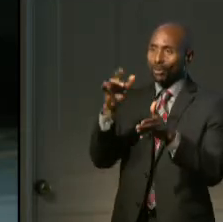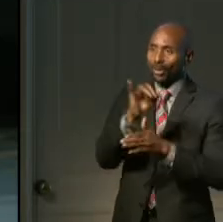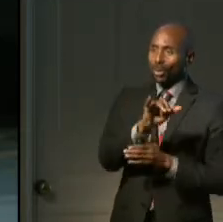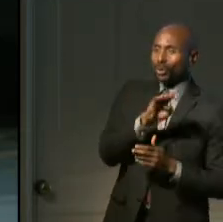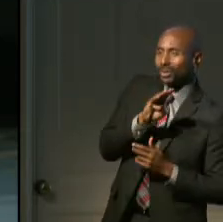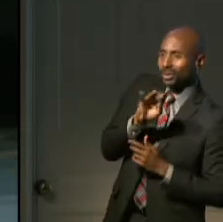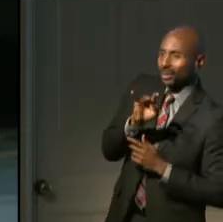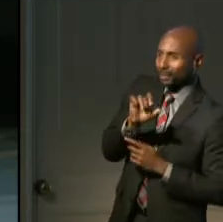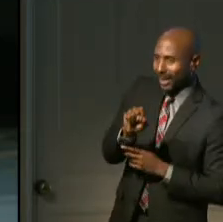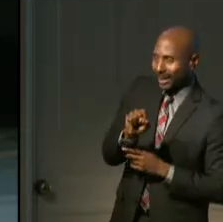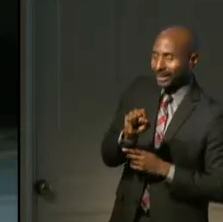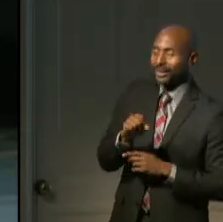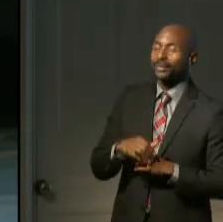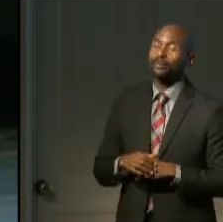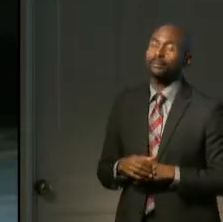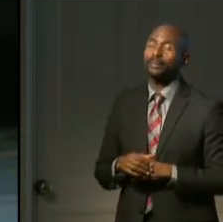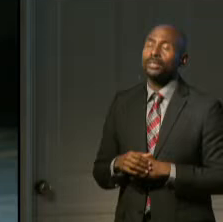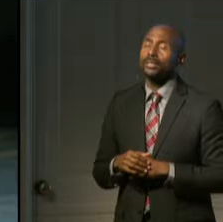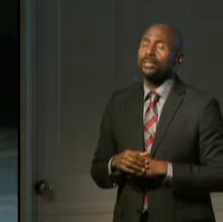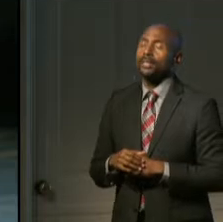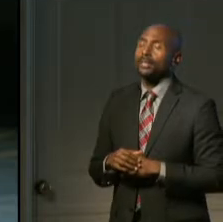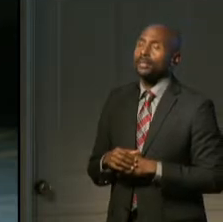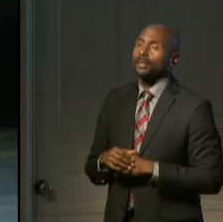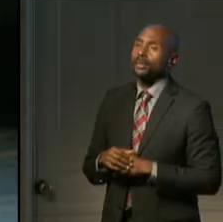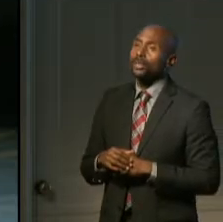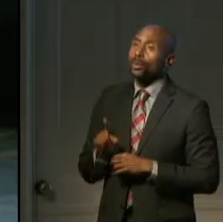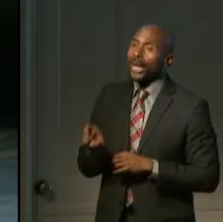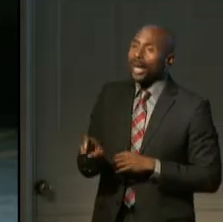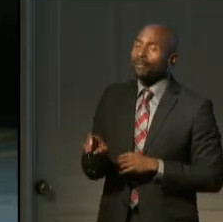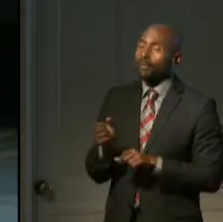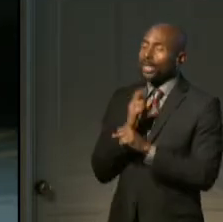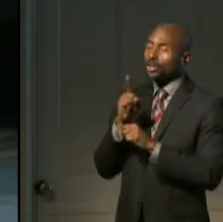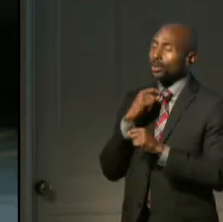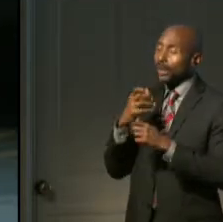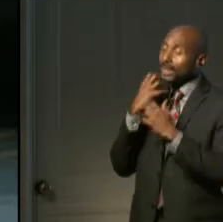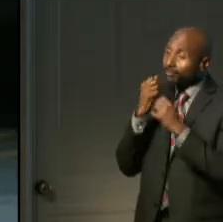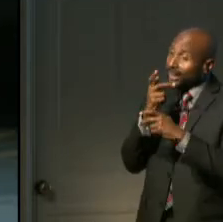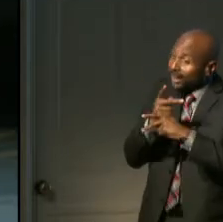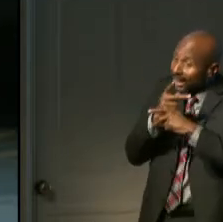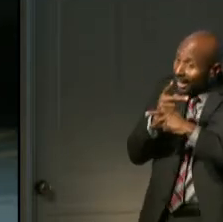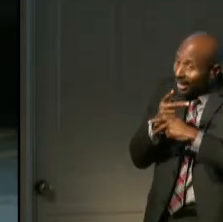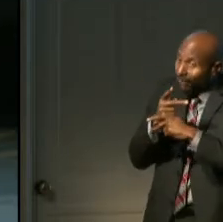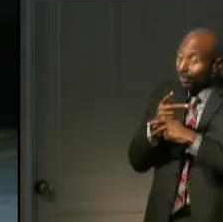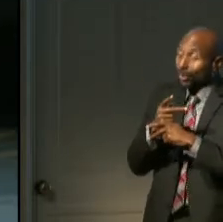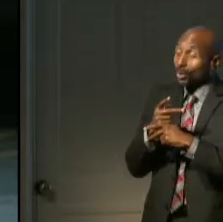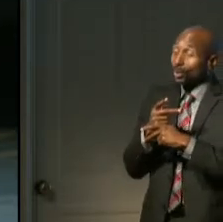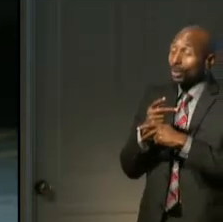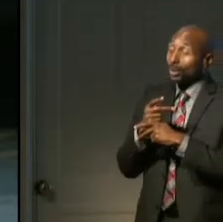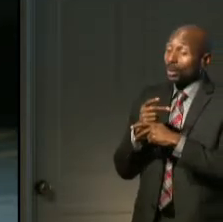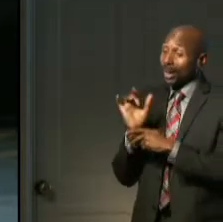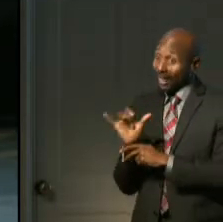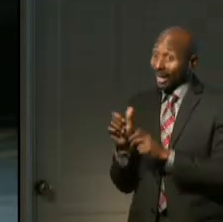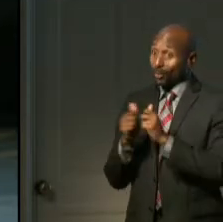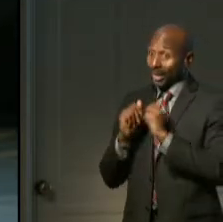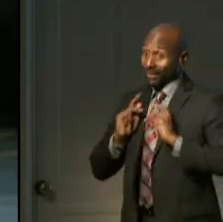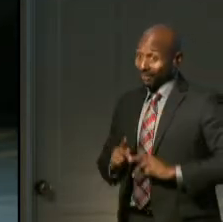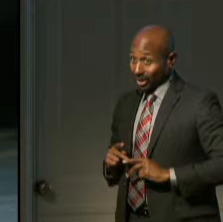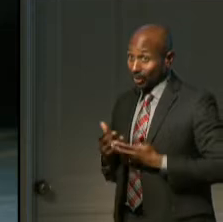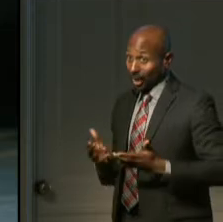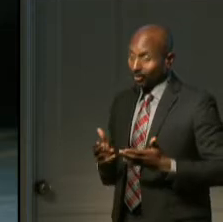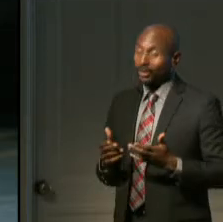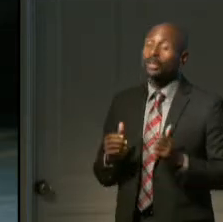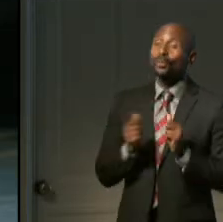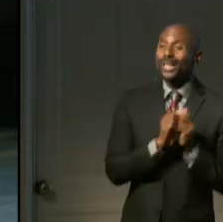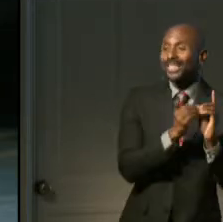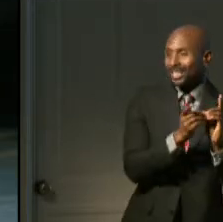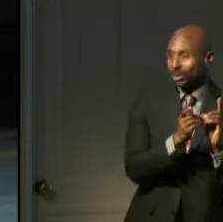just as careful care to preserving physical objects as preserving these digital ones, except the